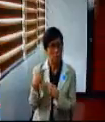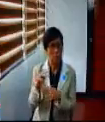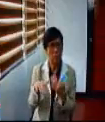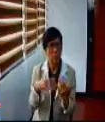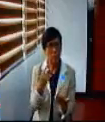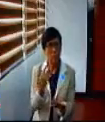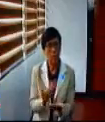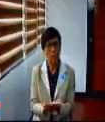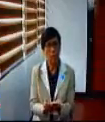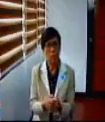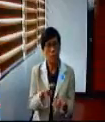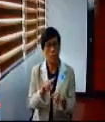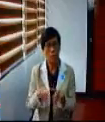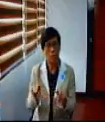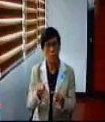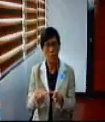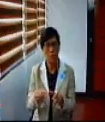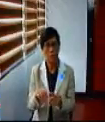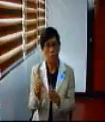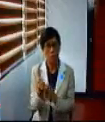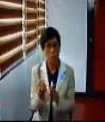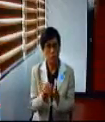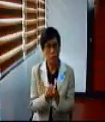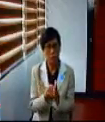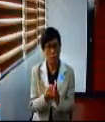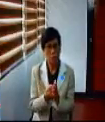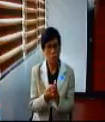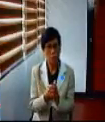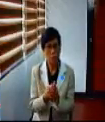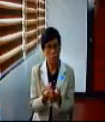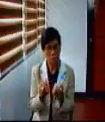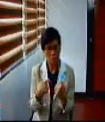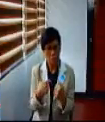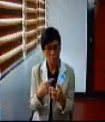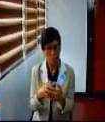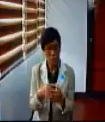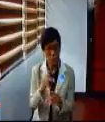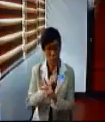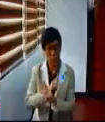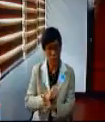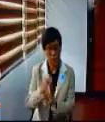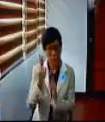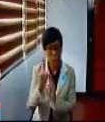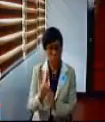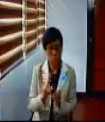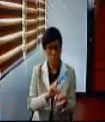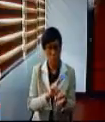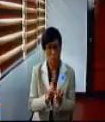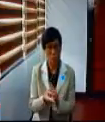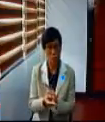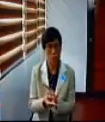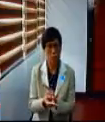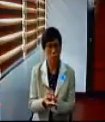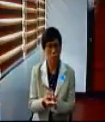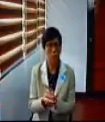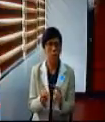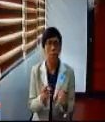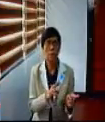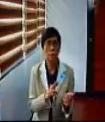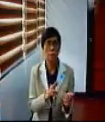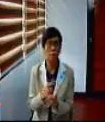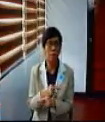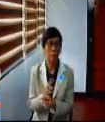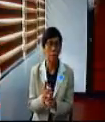various standards that had previously come before the Protect, Respect, and Remedy framework, made the United Nations